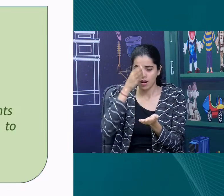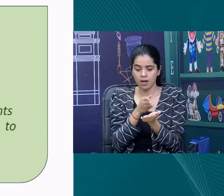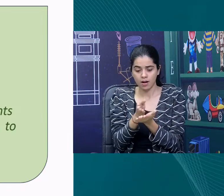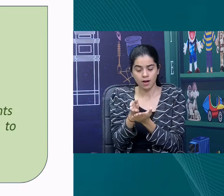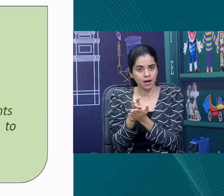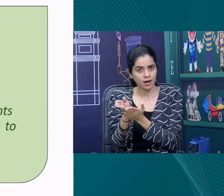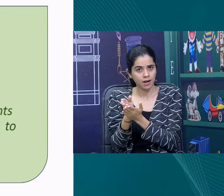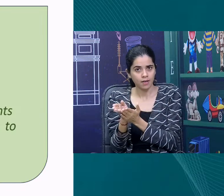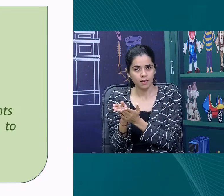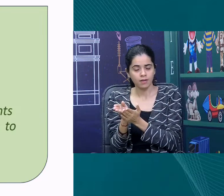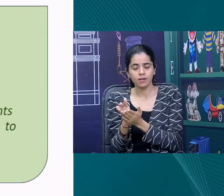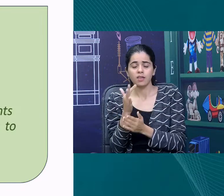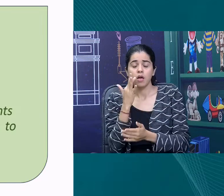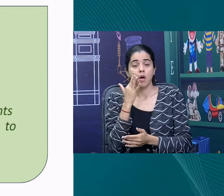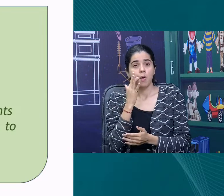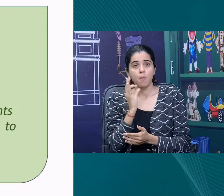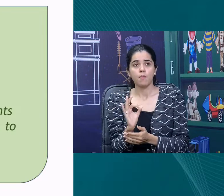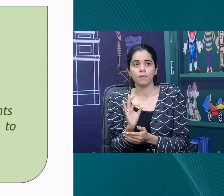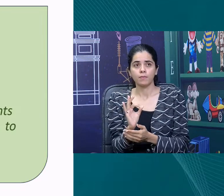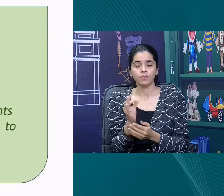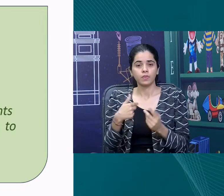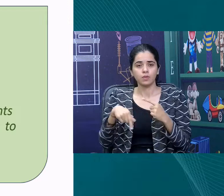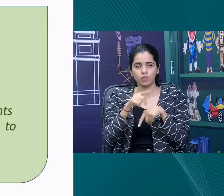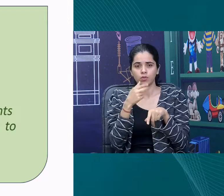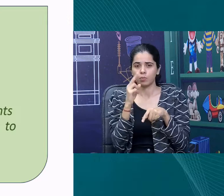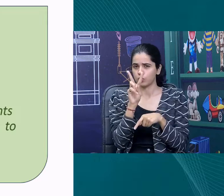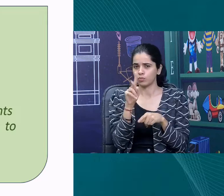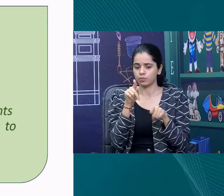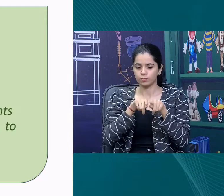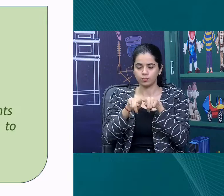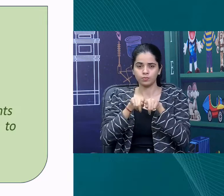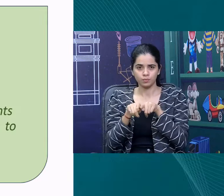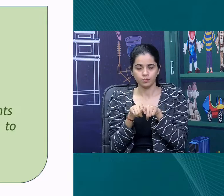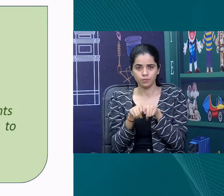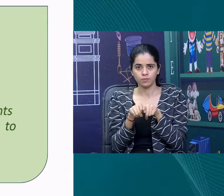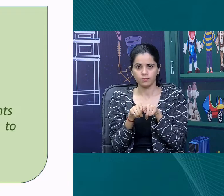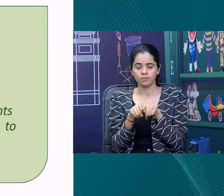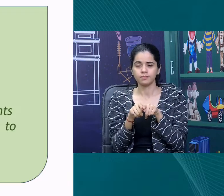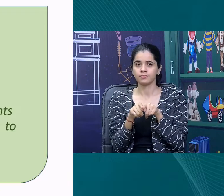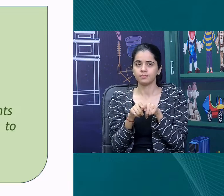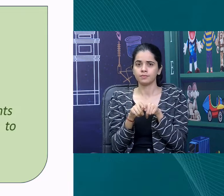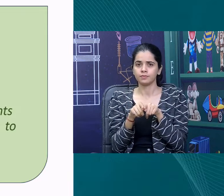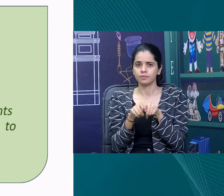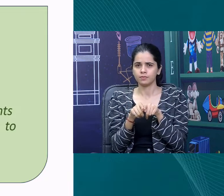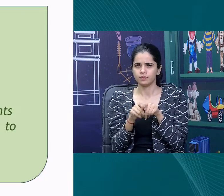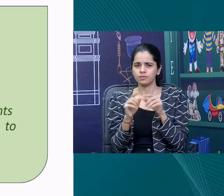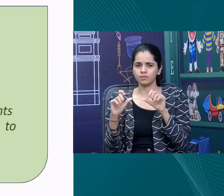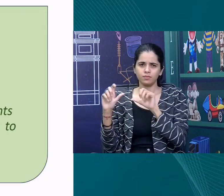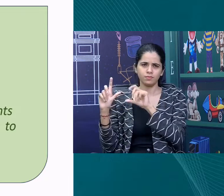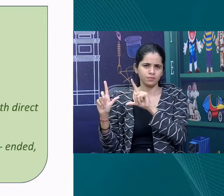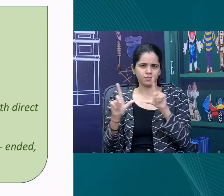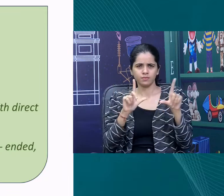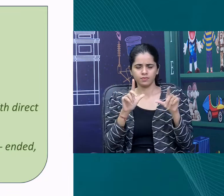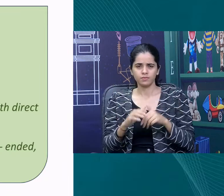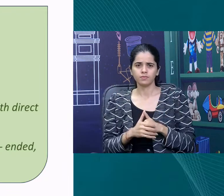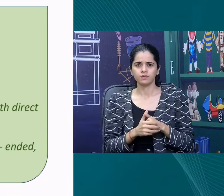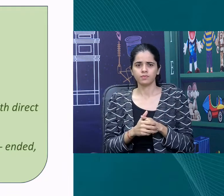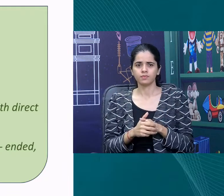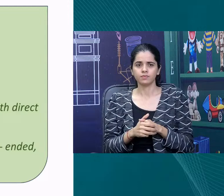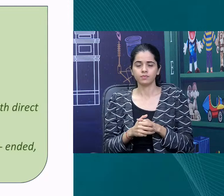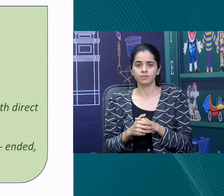or skills. That is very important. I will give you two examples here. Can you move on to the next slide? I